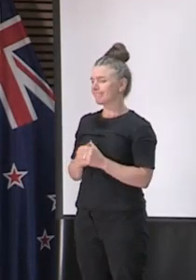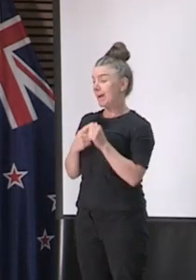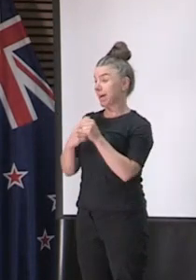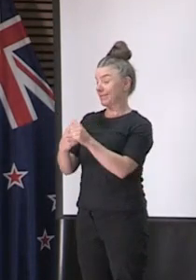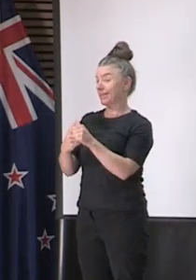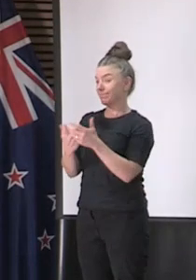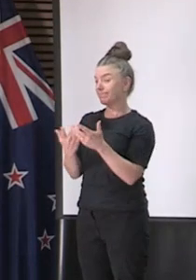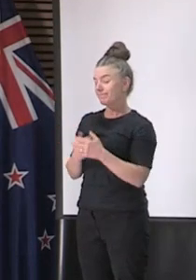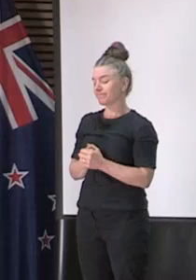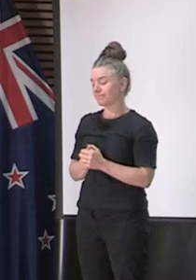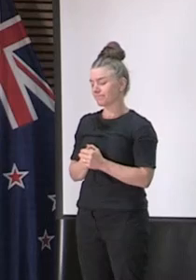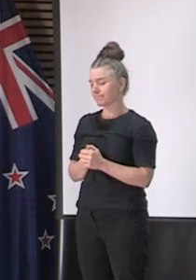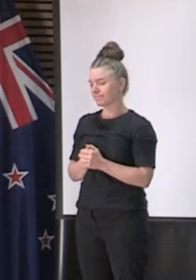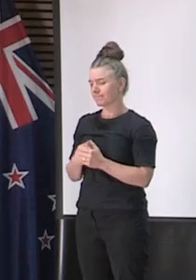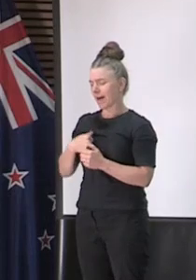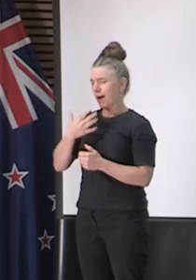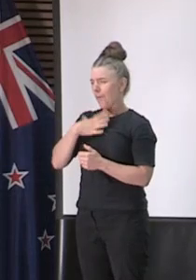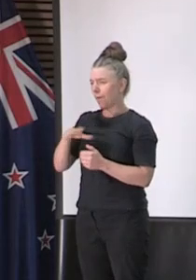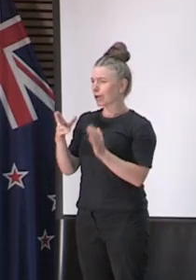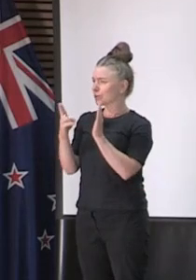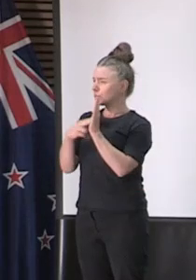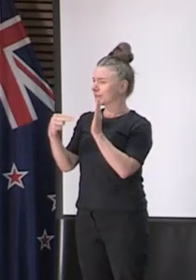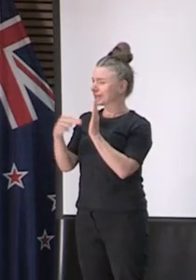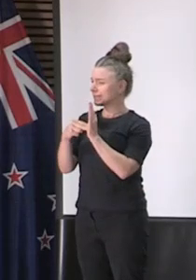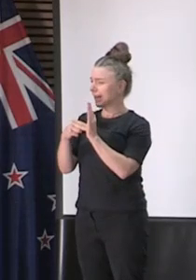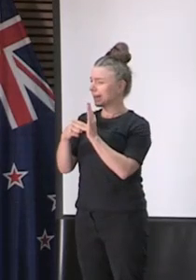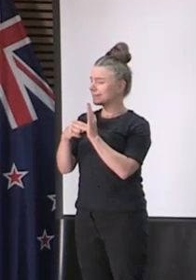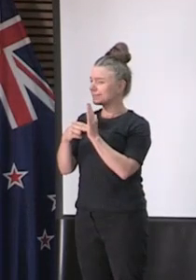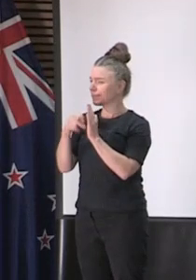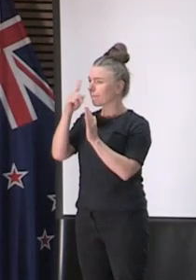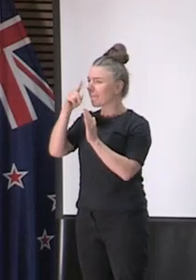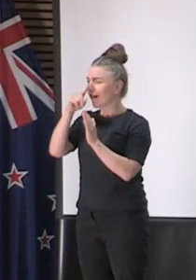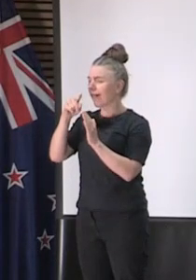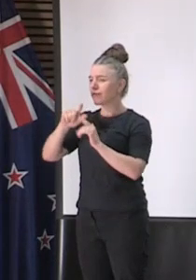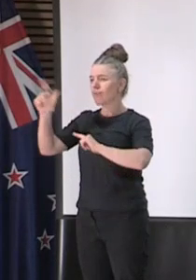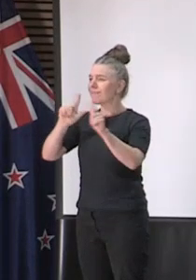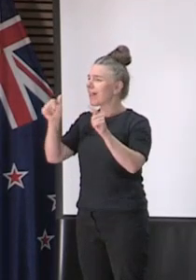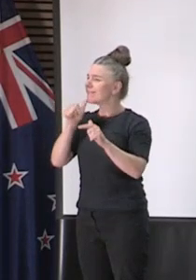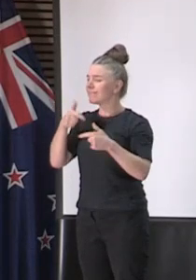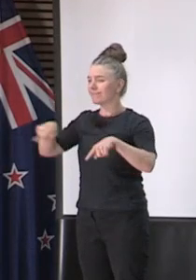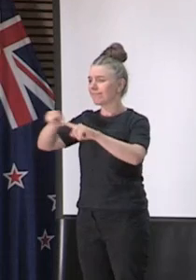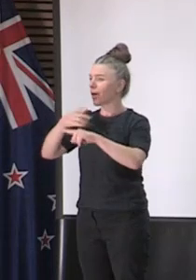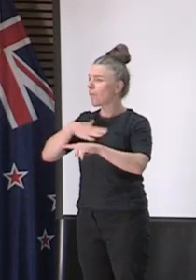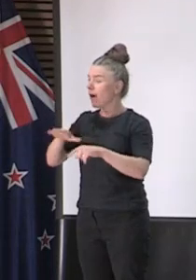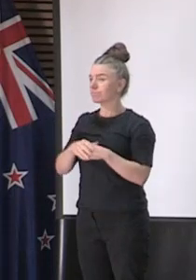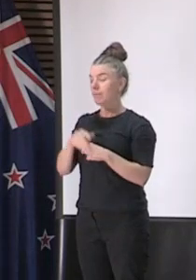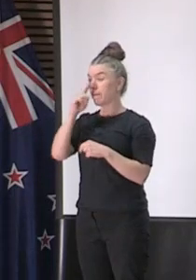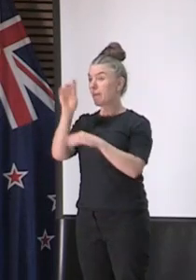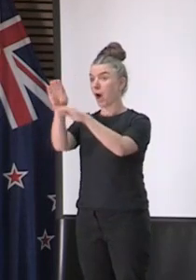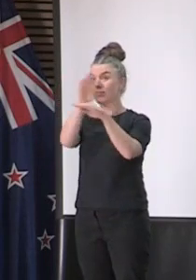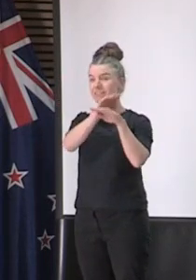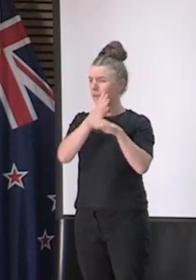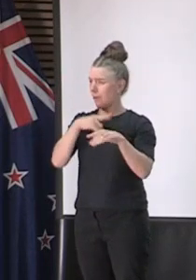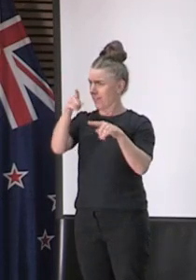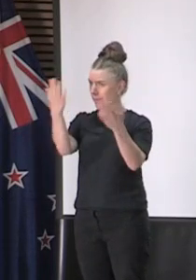Zealanders to be able to move freely as soon as we can safely do that, and I want those from overseas to be able to be in a position to safely come